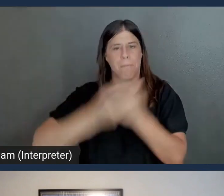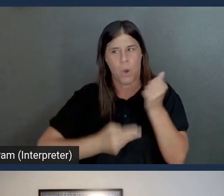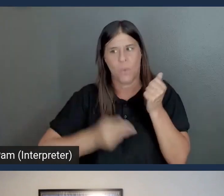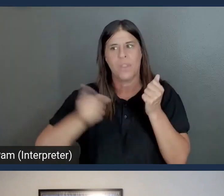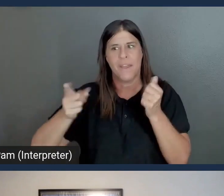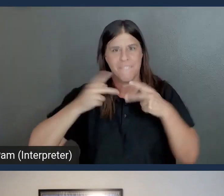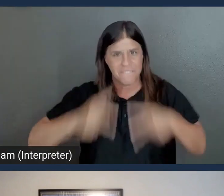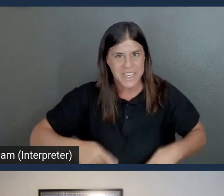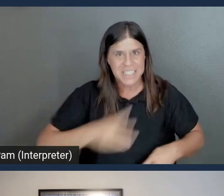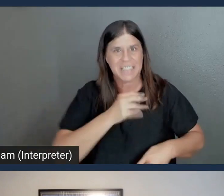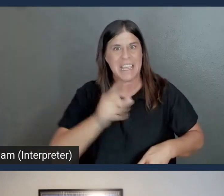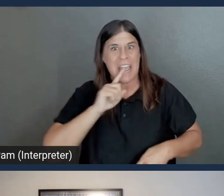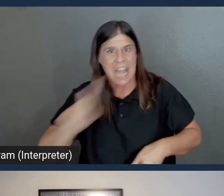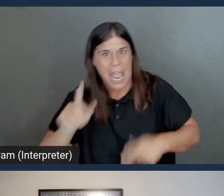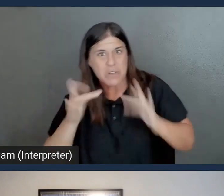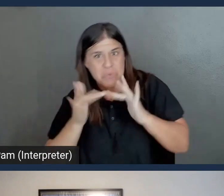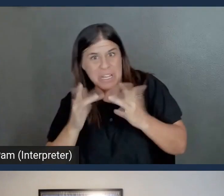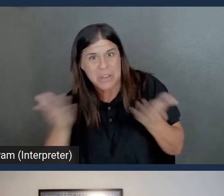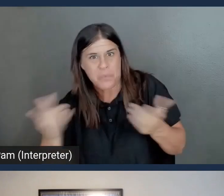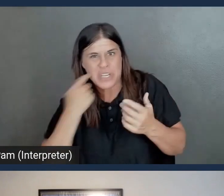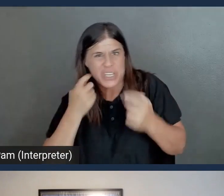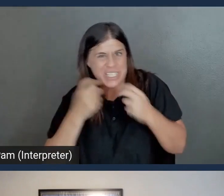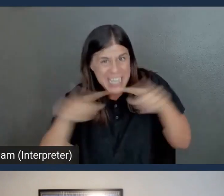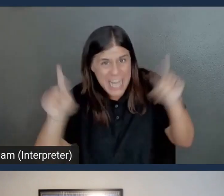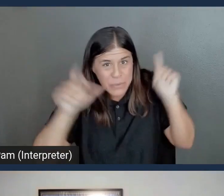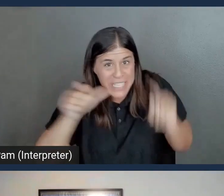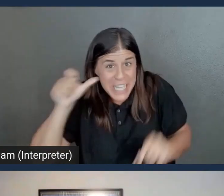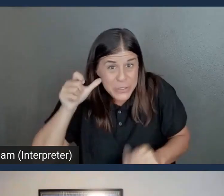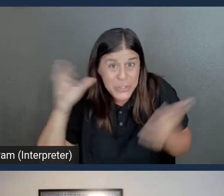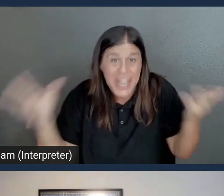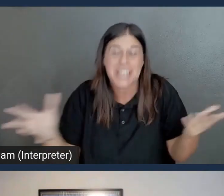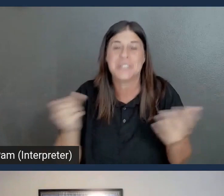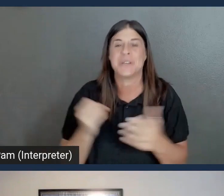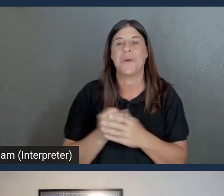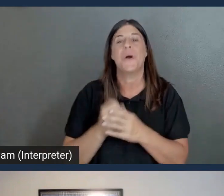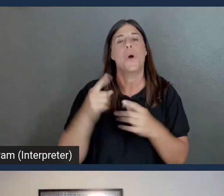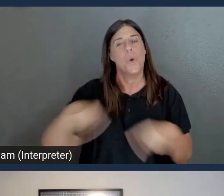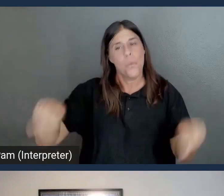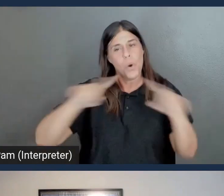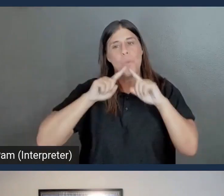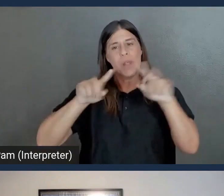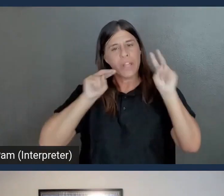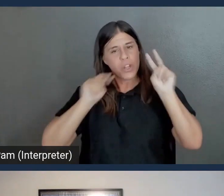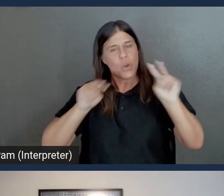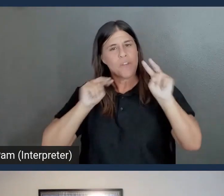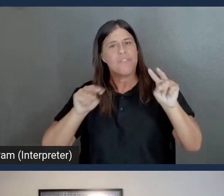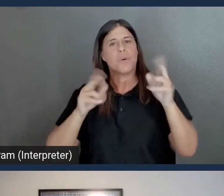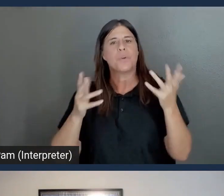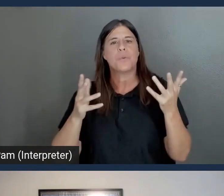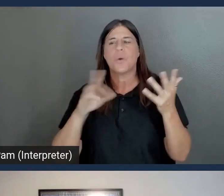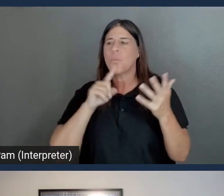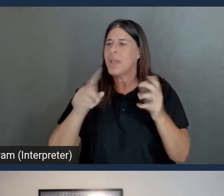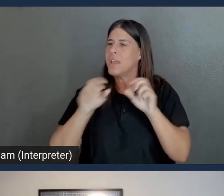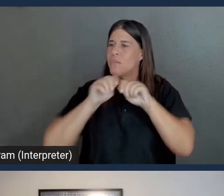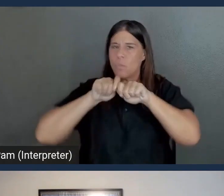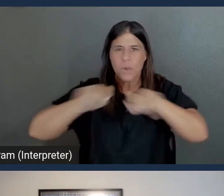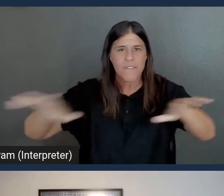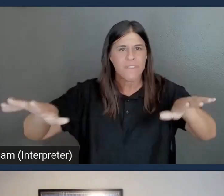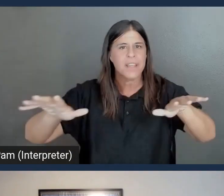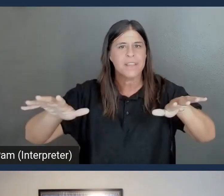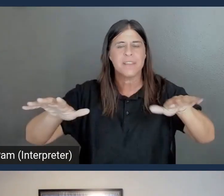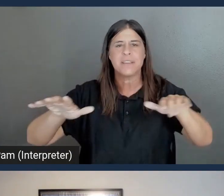physically and actually. We just announced it yesterday. So, we're really looking forward. We've released this as a lab mode feature,